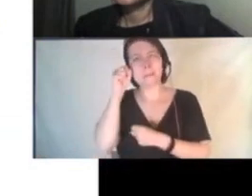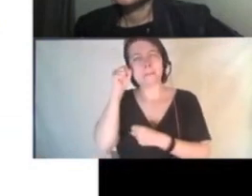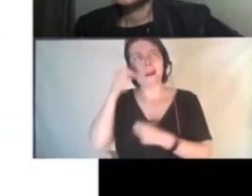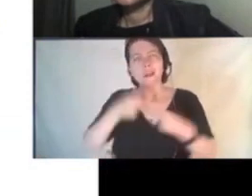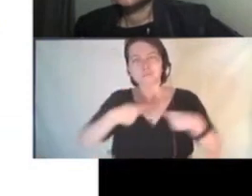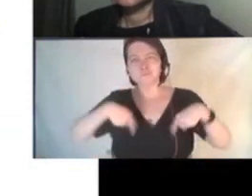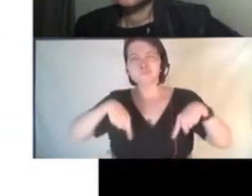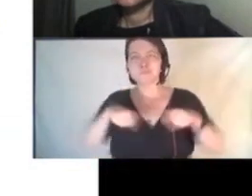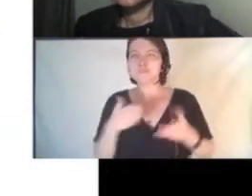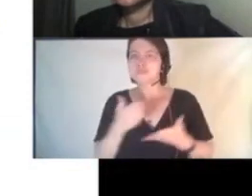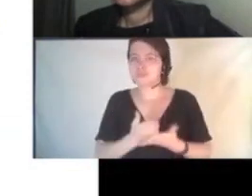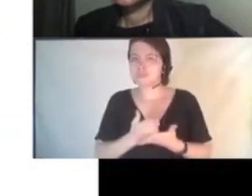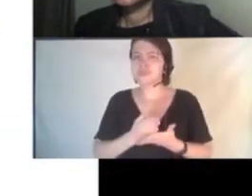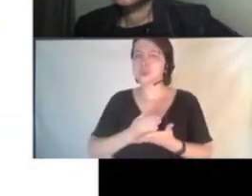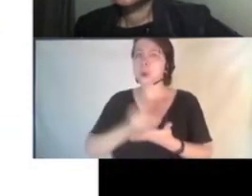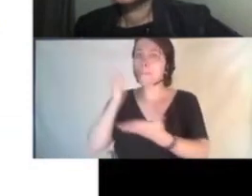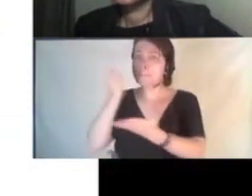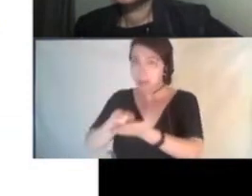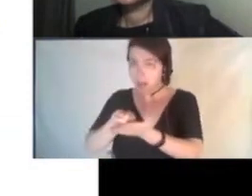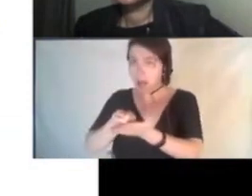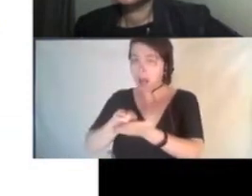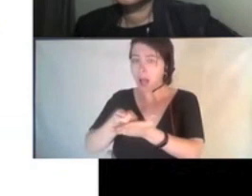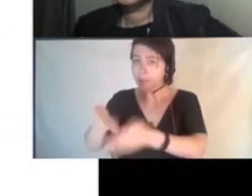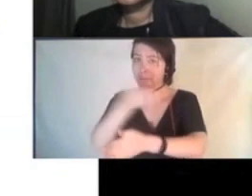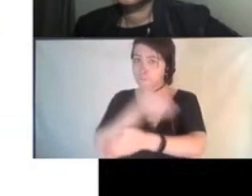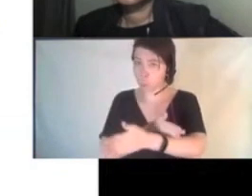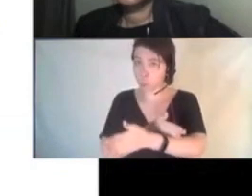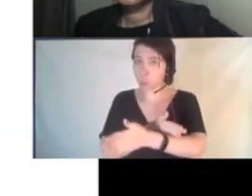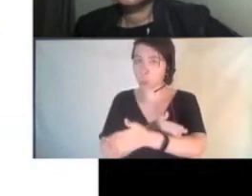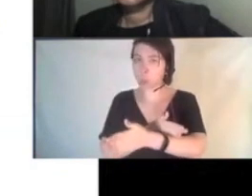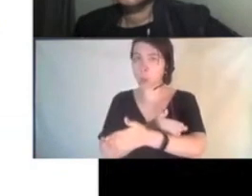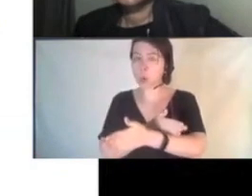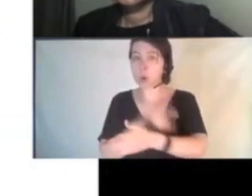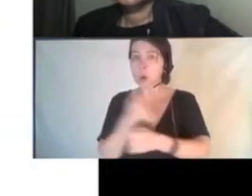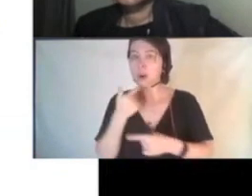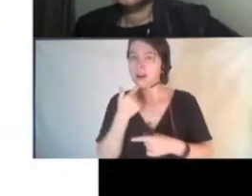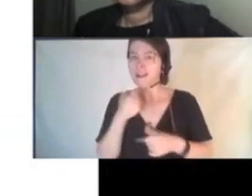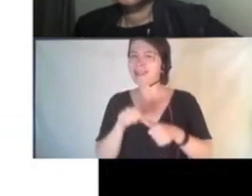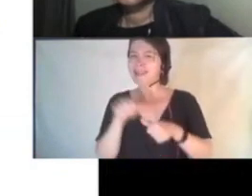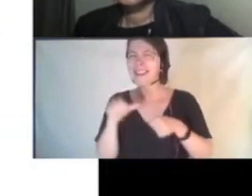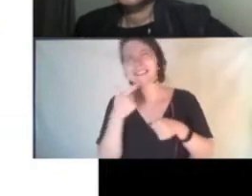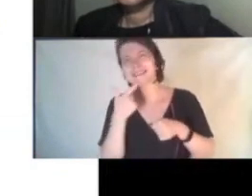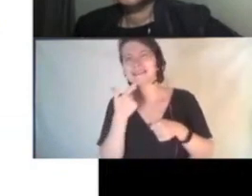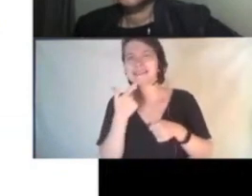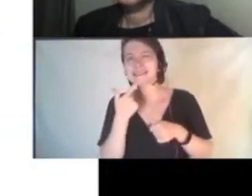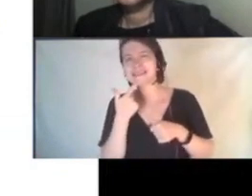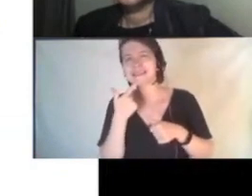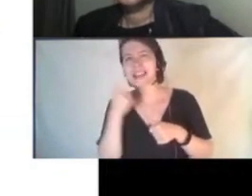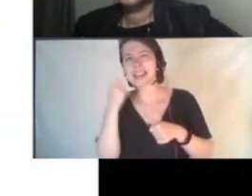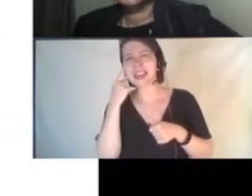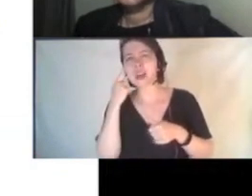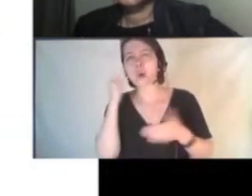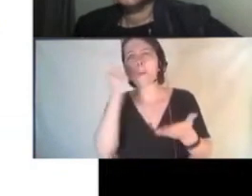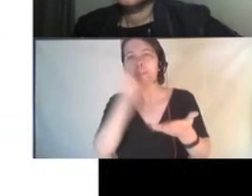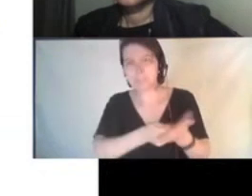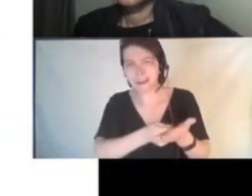apply before it, and then I don't know, I think we applied for it and then